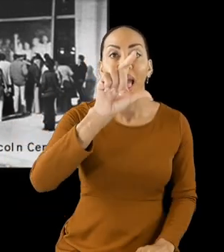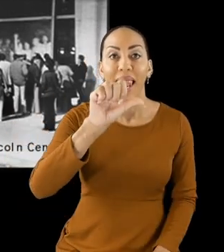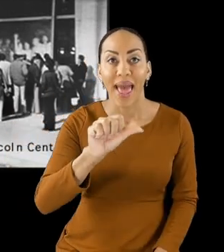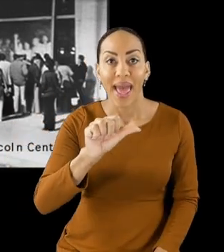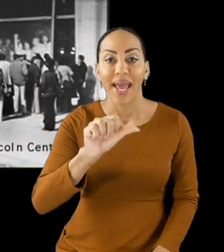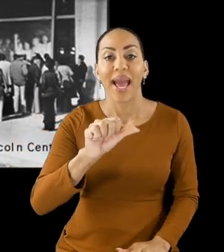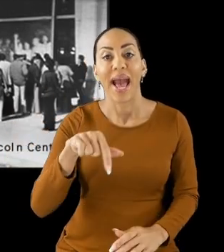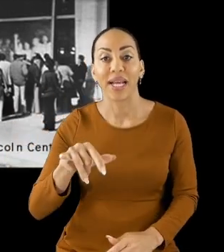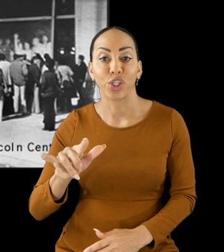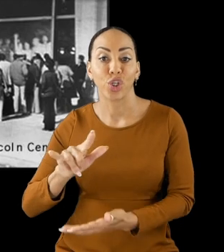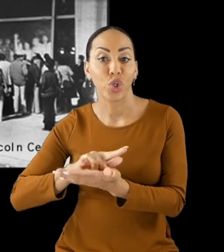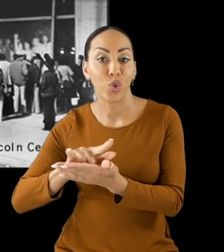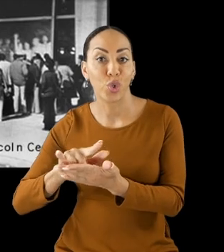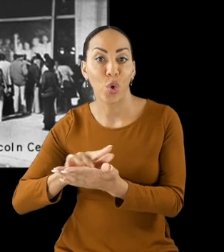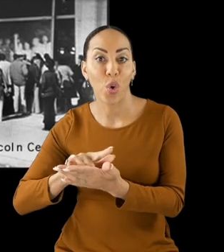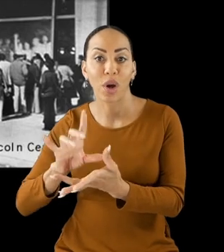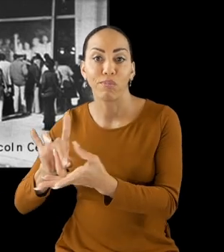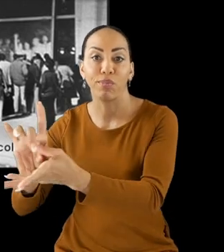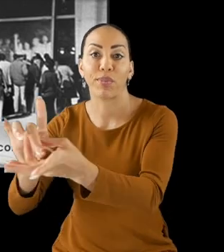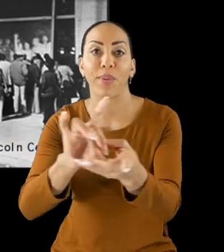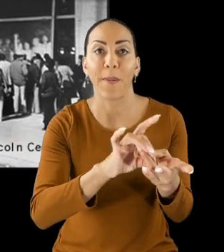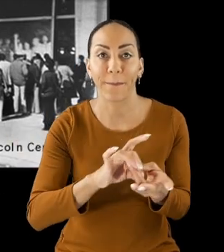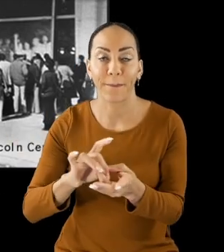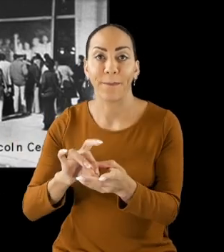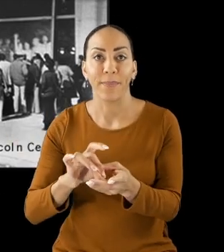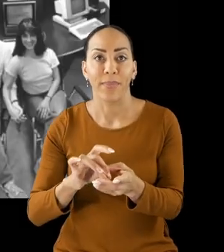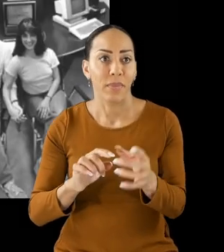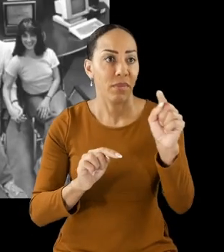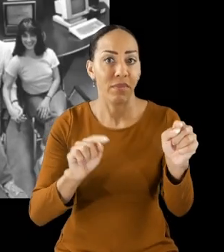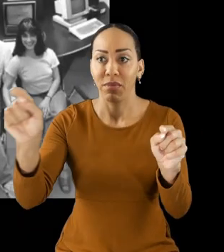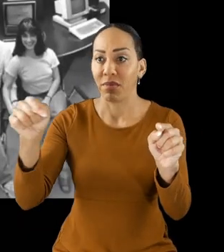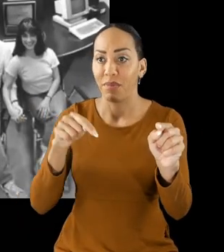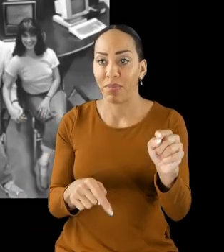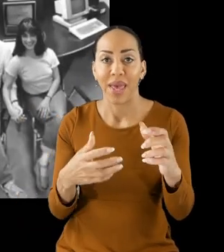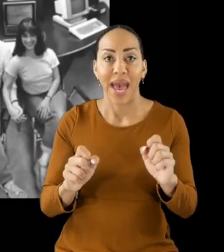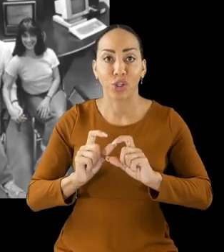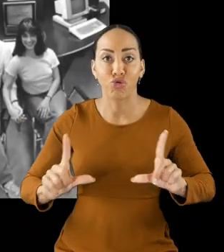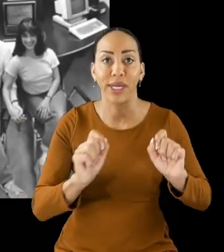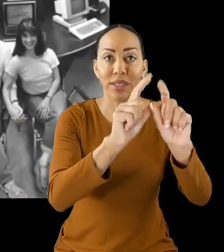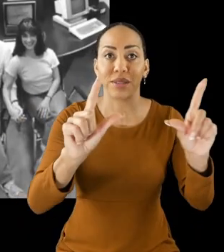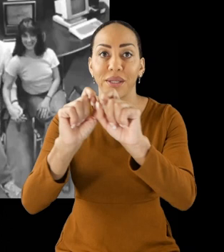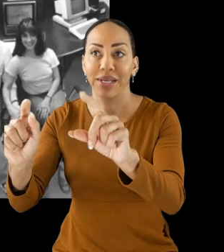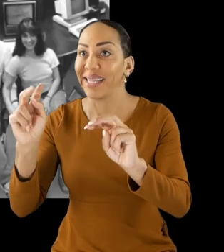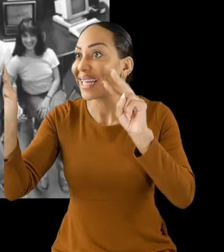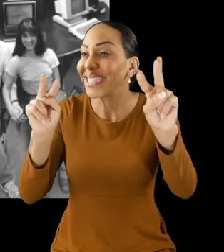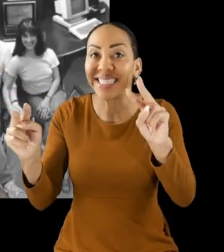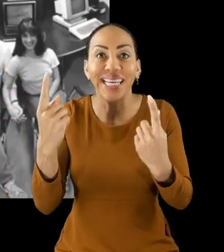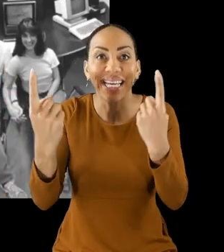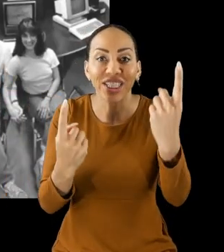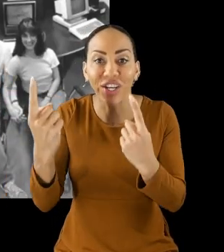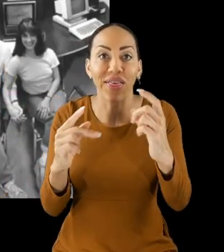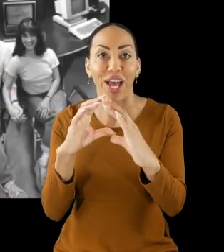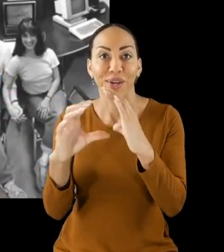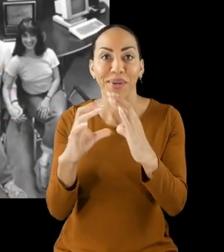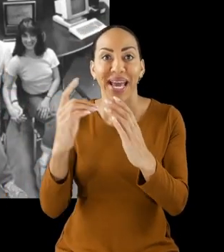New York. Now, large screens in the two spaces enabled passers-by to hear, see, and communicate with